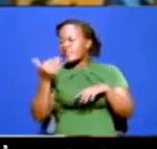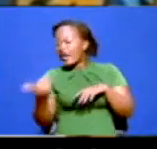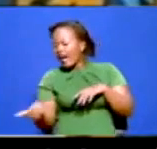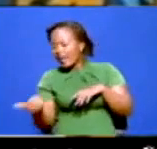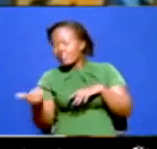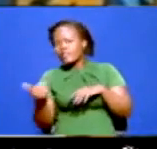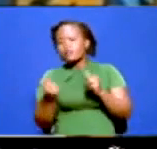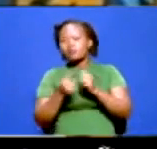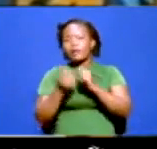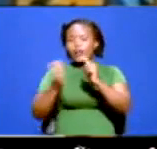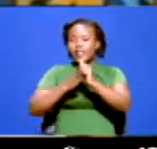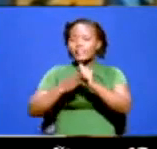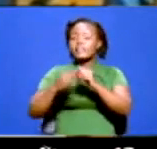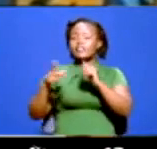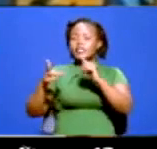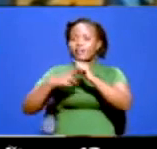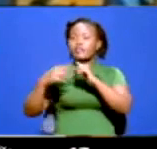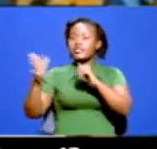1979, after my